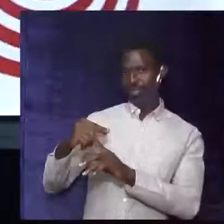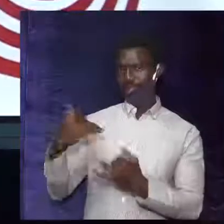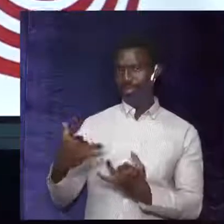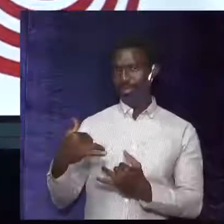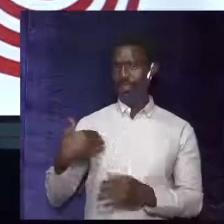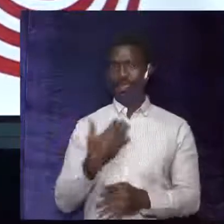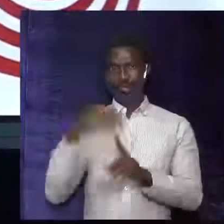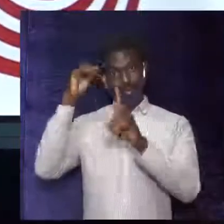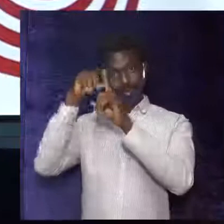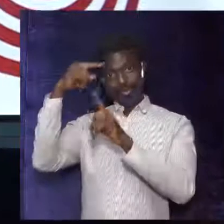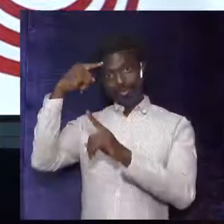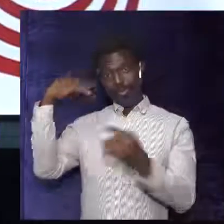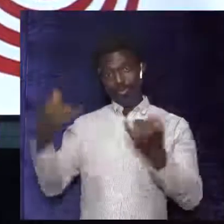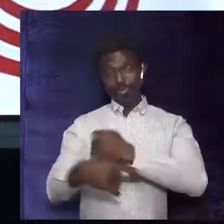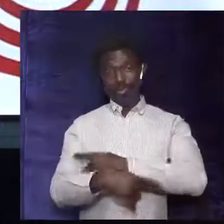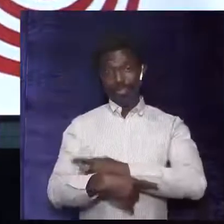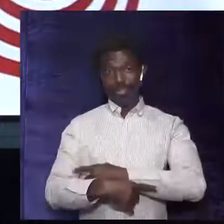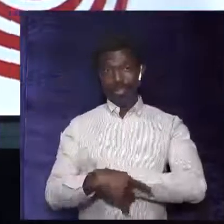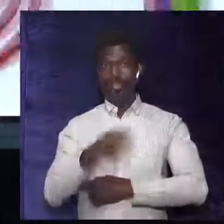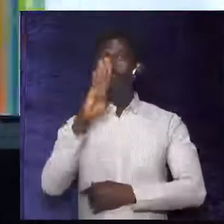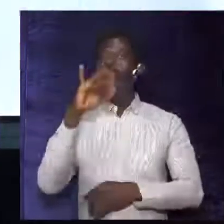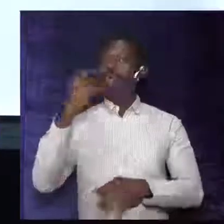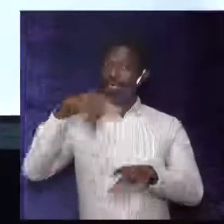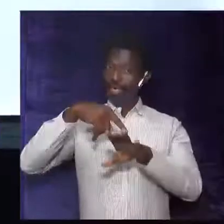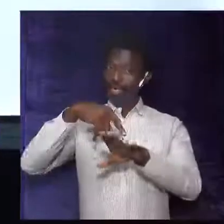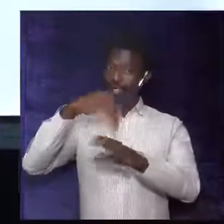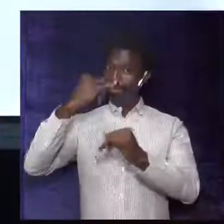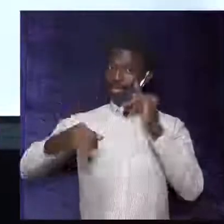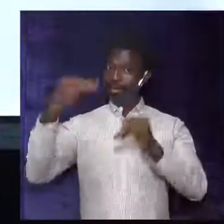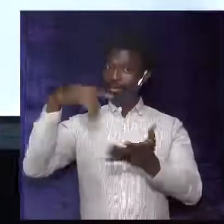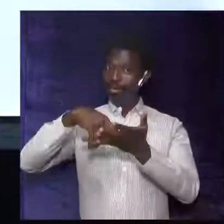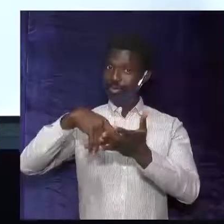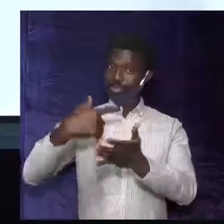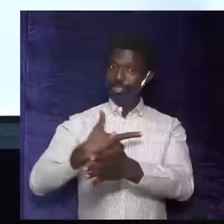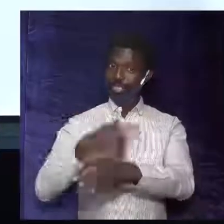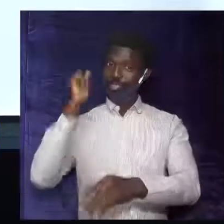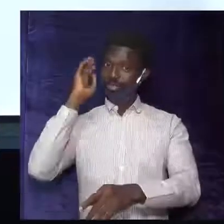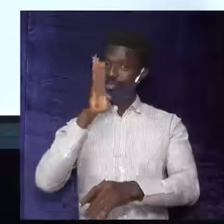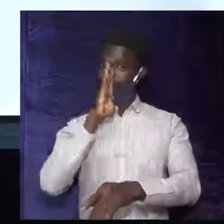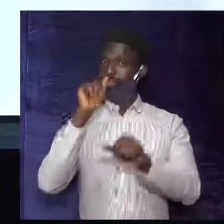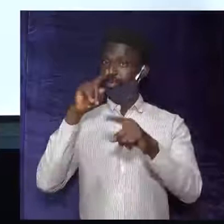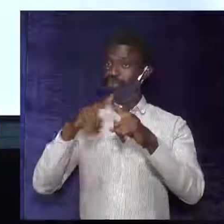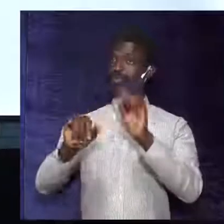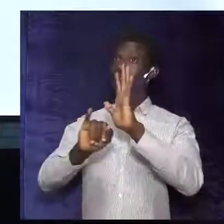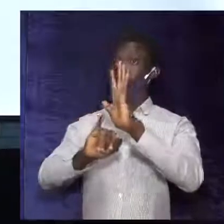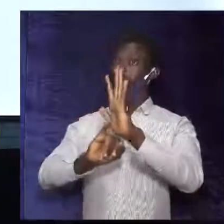our objectives for today are. By the end of this lesson, you should be able